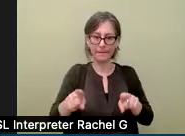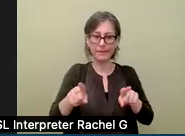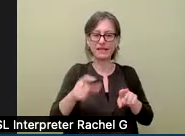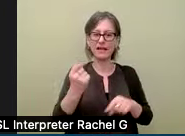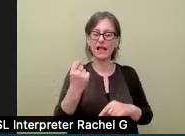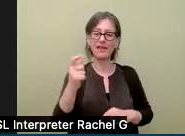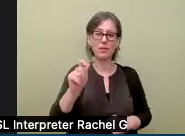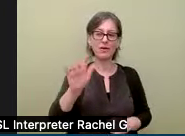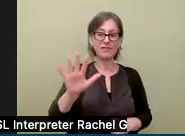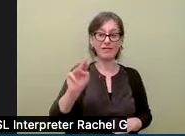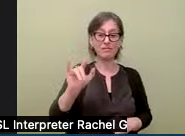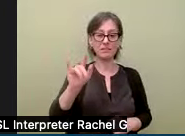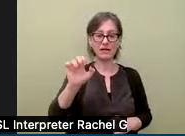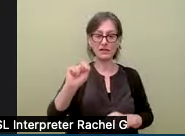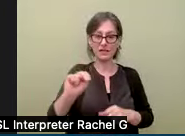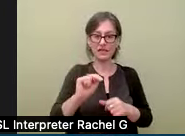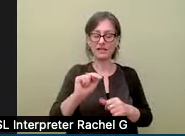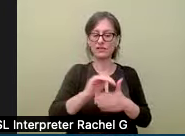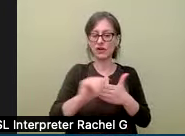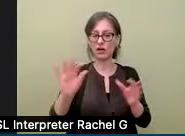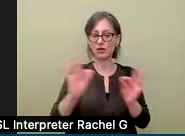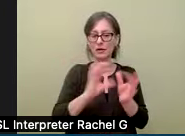million in losses to harbor